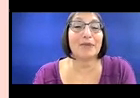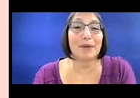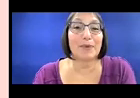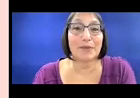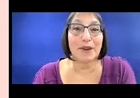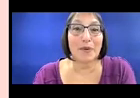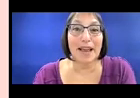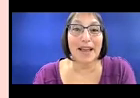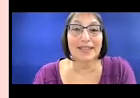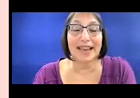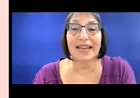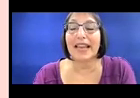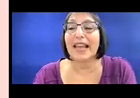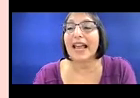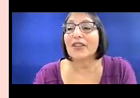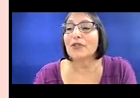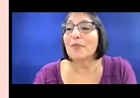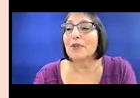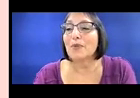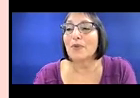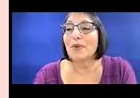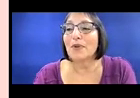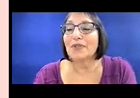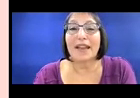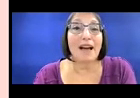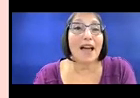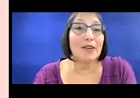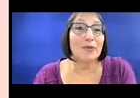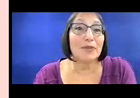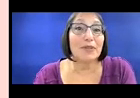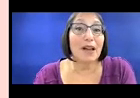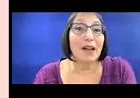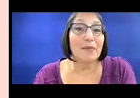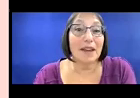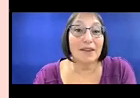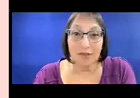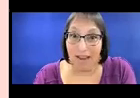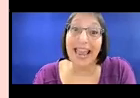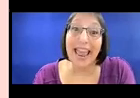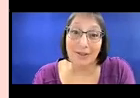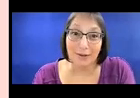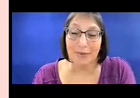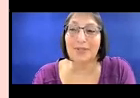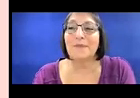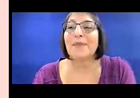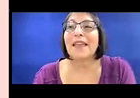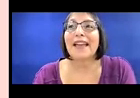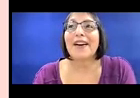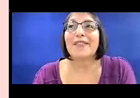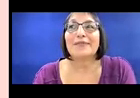I'd love to be able to see what everyone has to say. So, some of the tools that I use and can't use